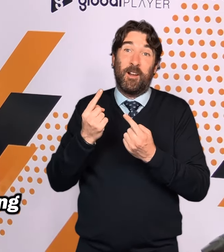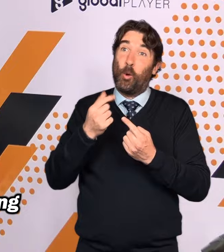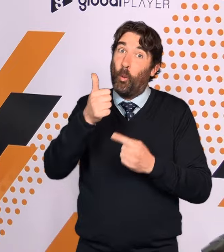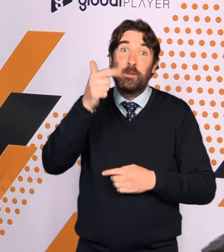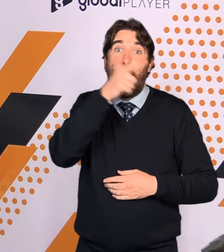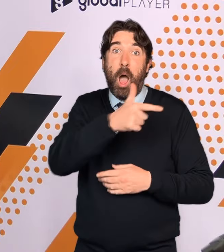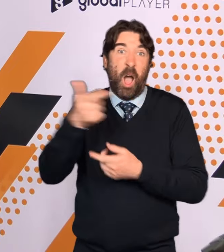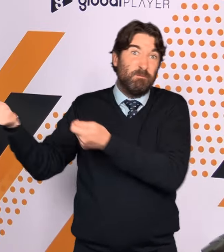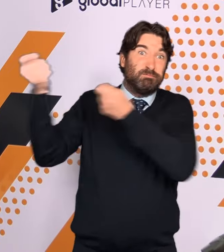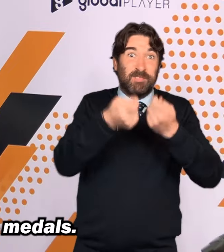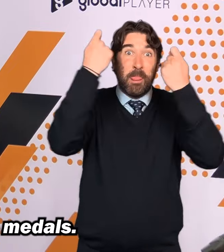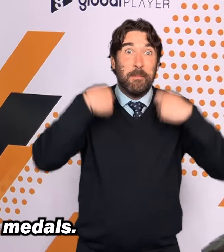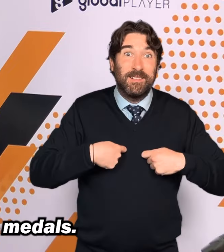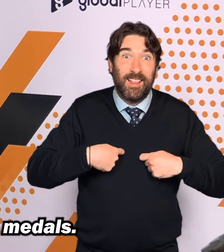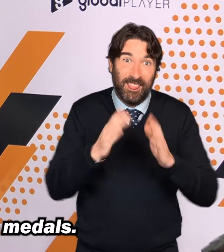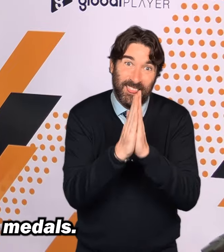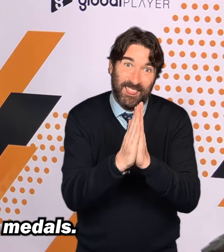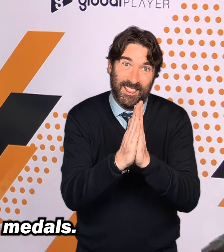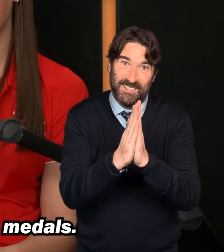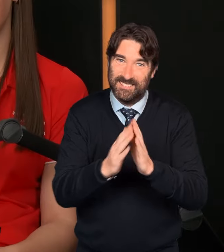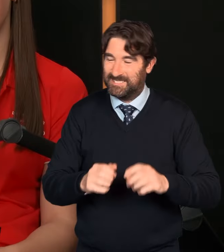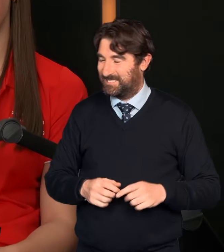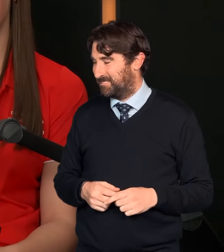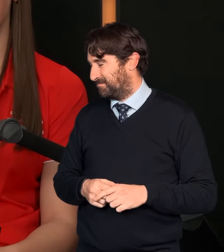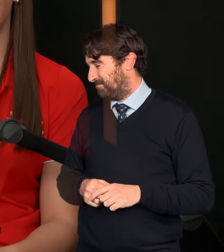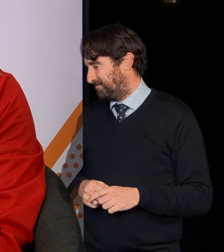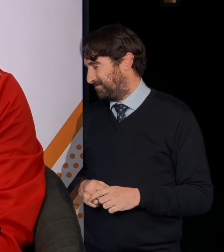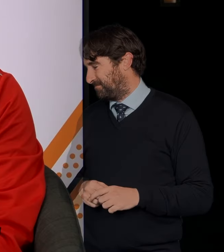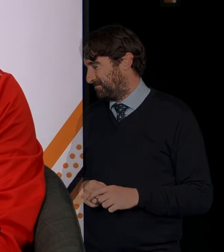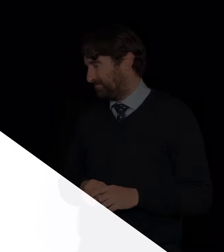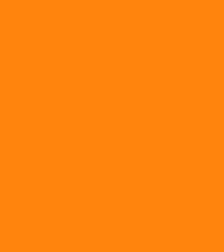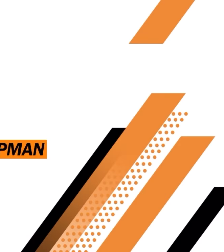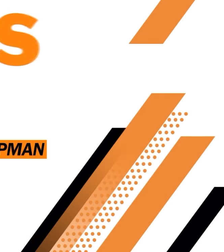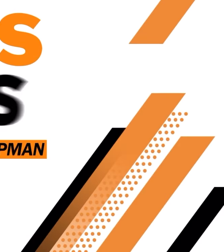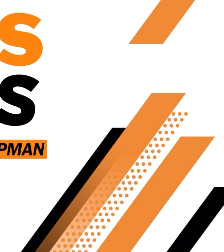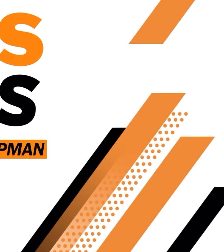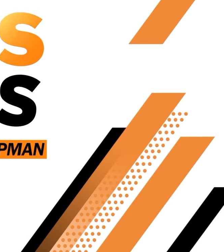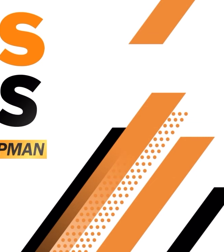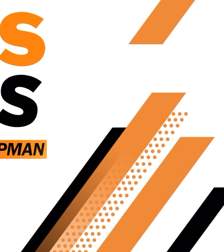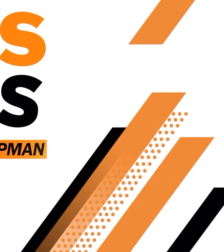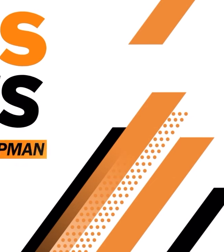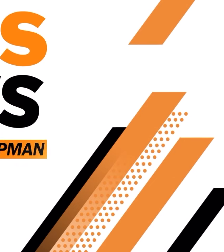sure. And best of luck. Bring it home. Bring home the medals. Thank you. Thank you very much. The Sports